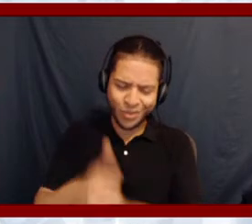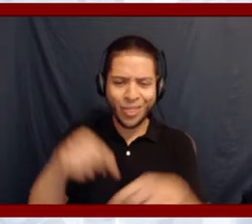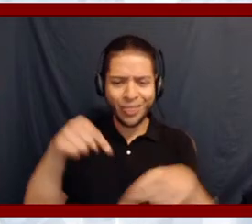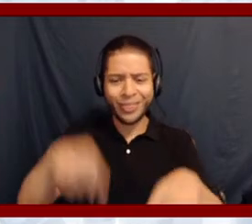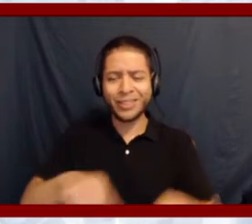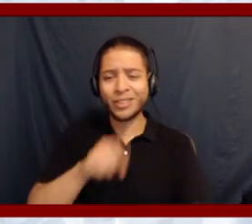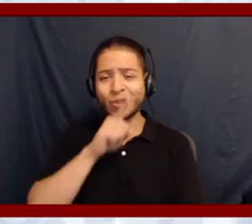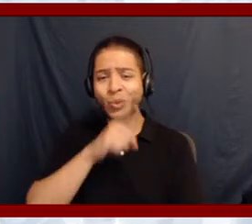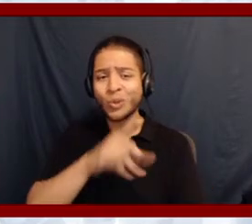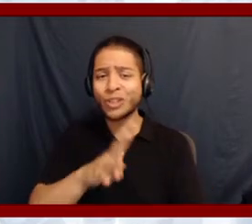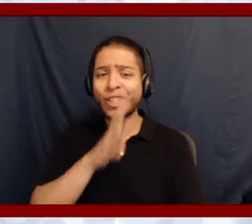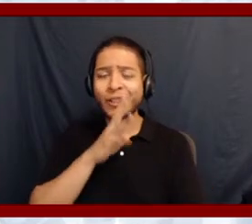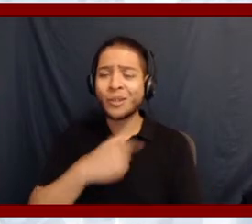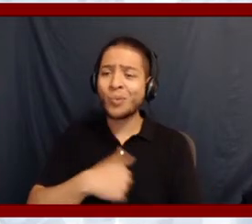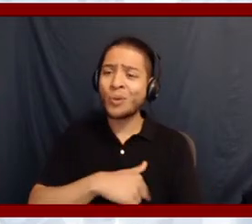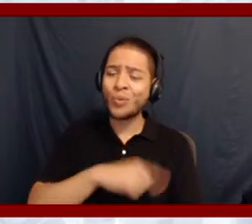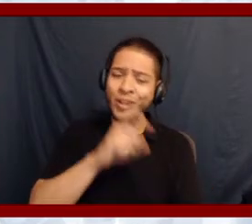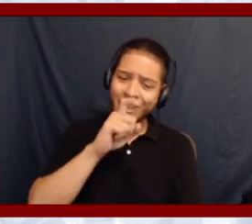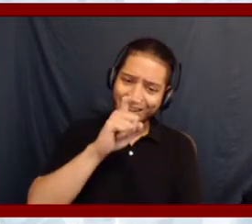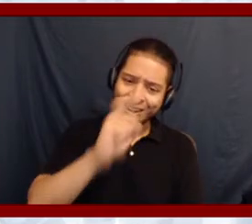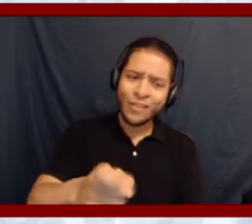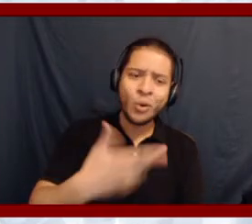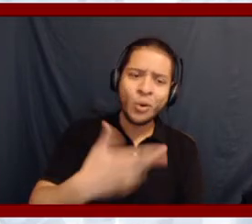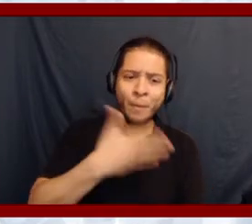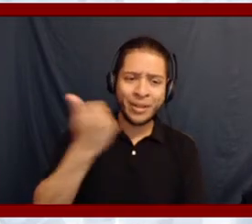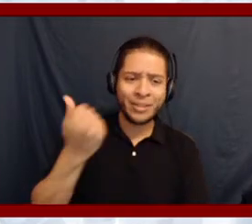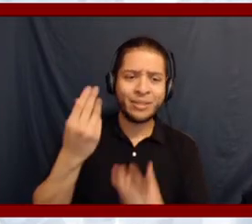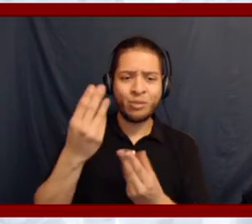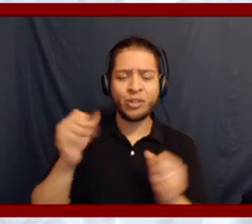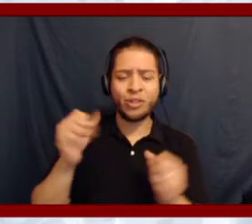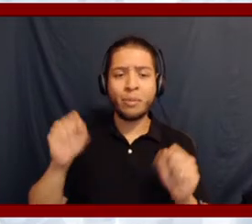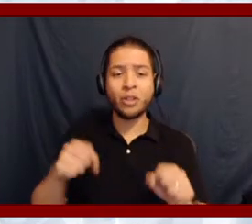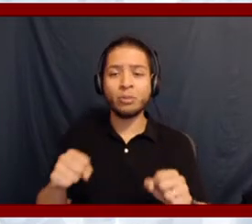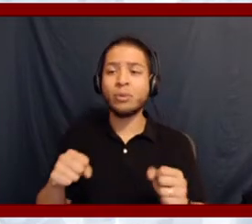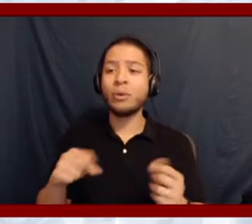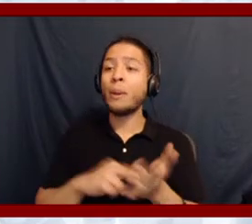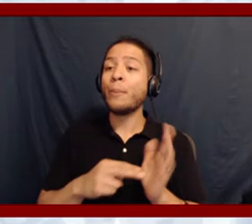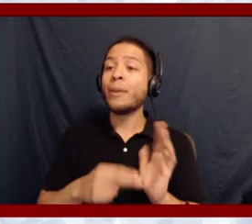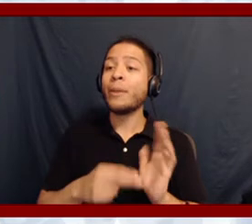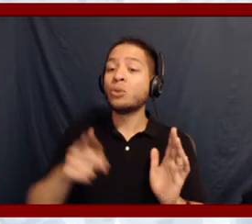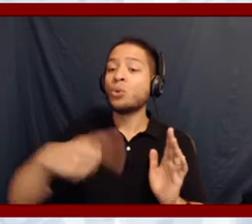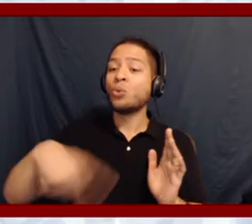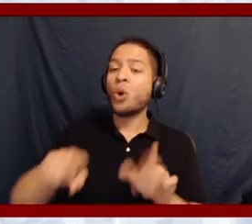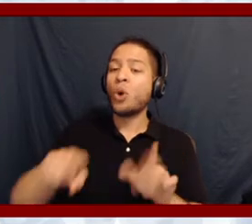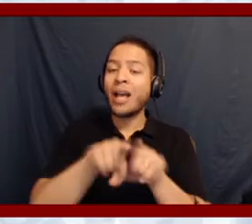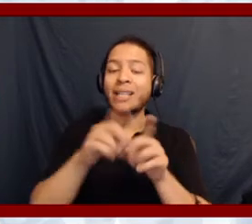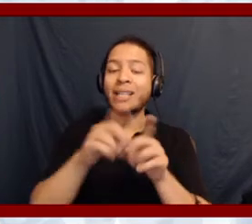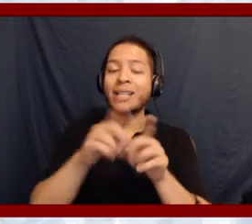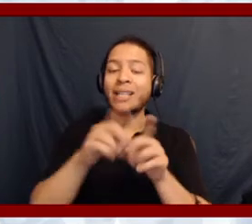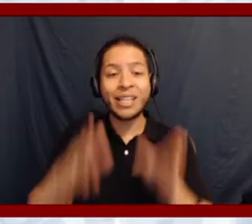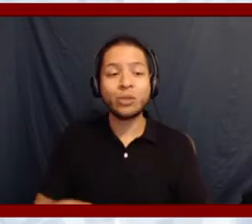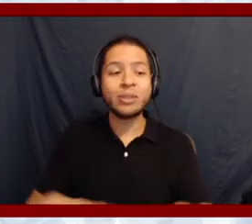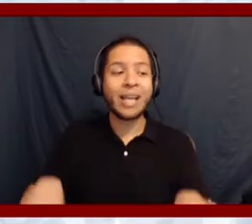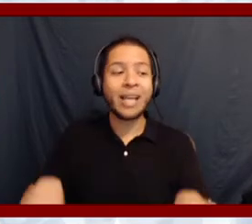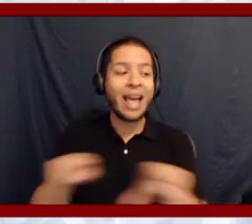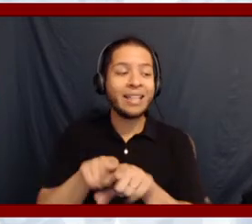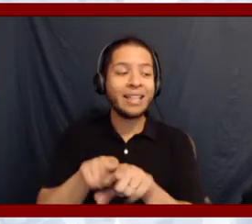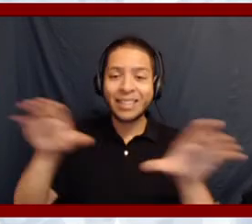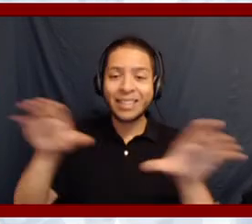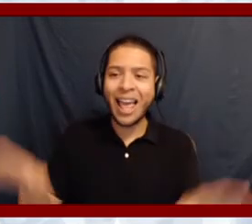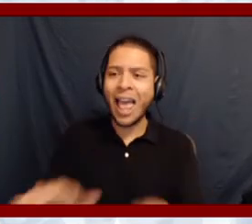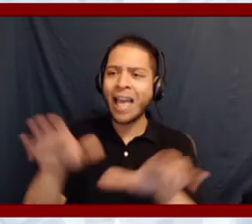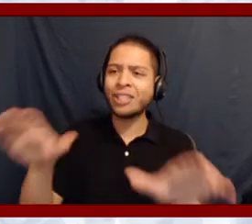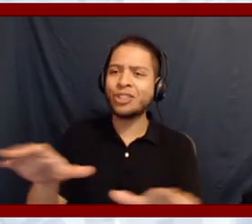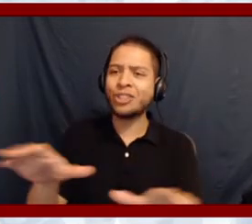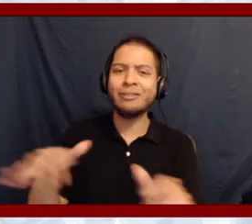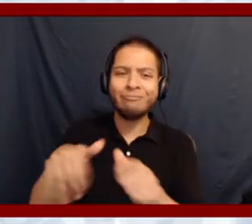can so that you can move forward as leaders and as action drivers in your communities to get things going. And so with that, without